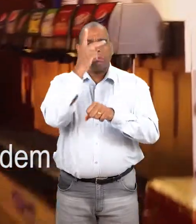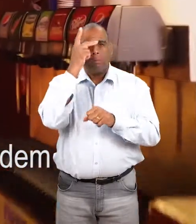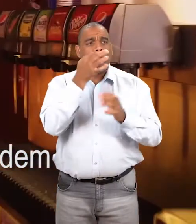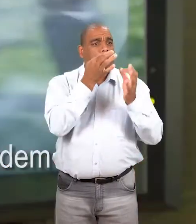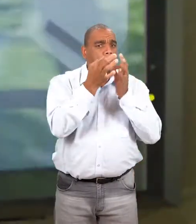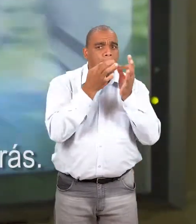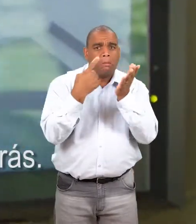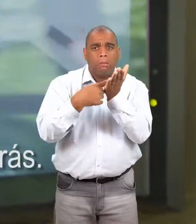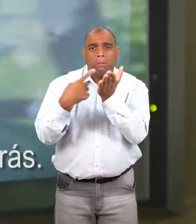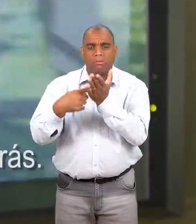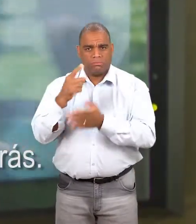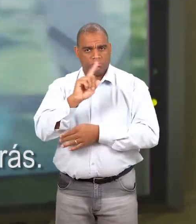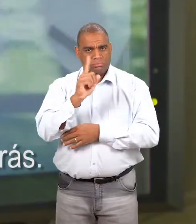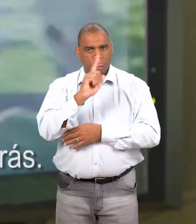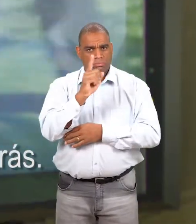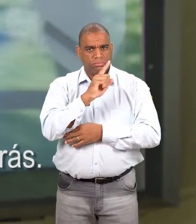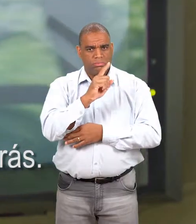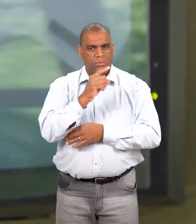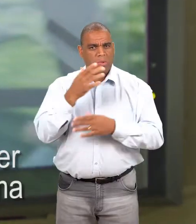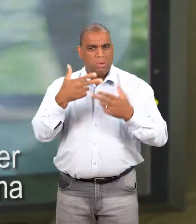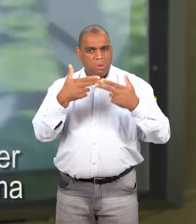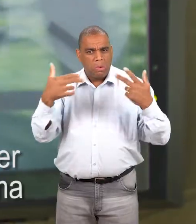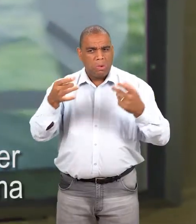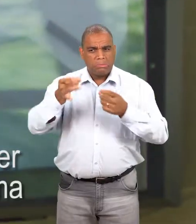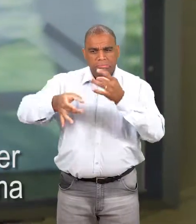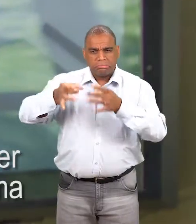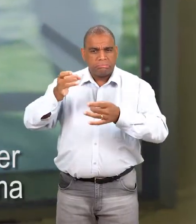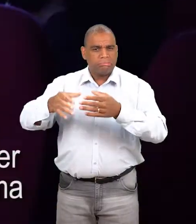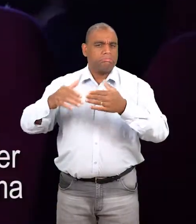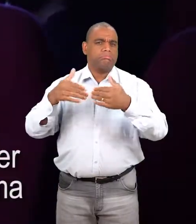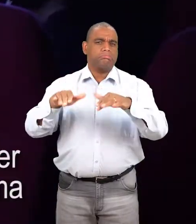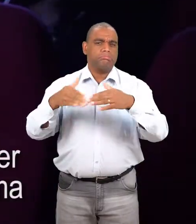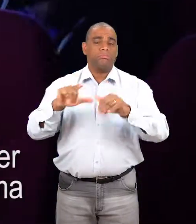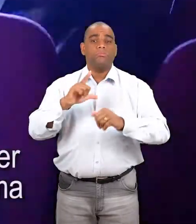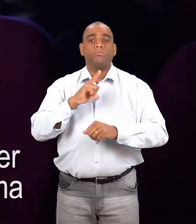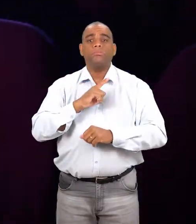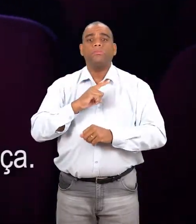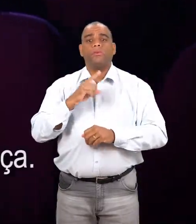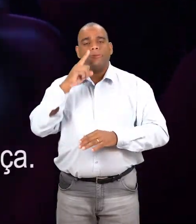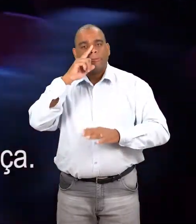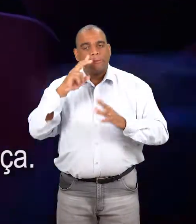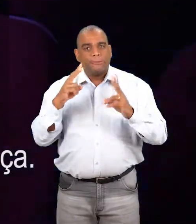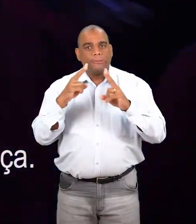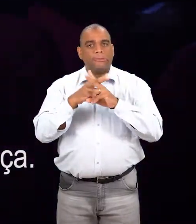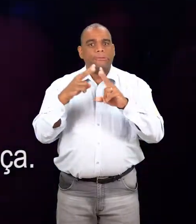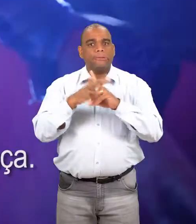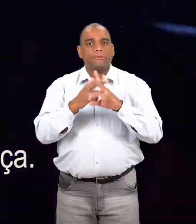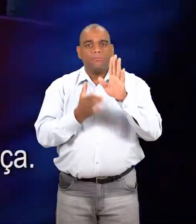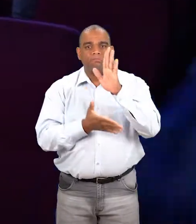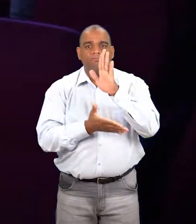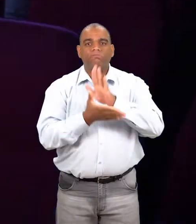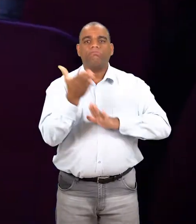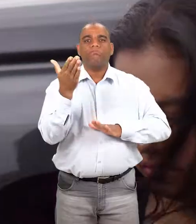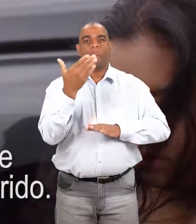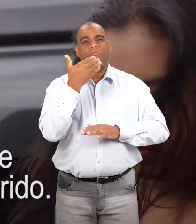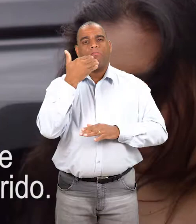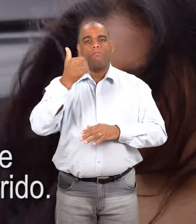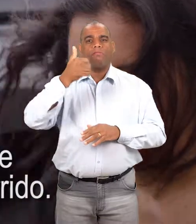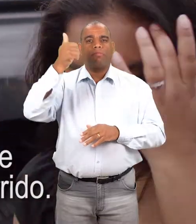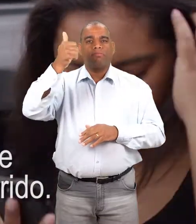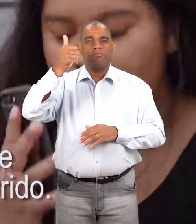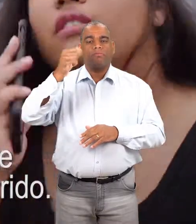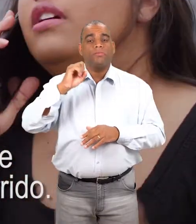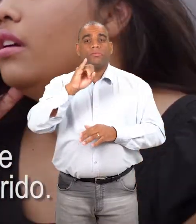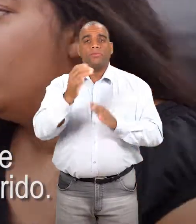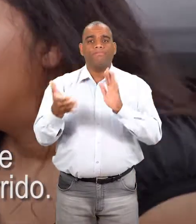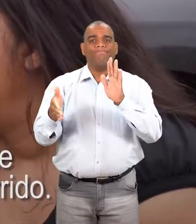your decision, and leave your belongings behind. The best way to survive an extreme violence event is not to be where the threat is. When you get